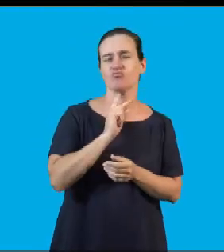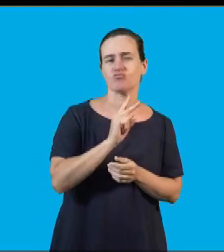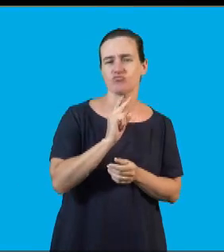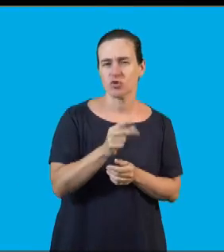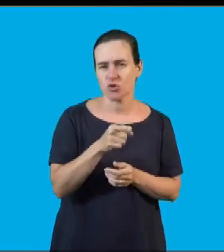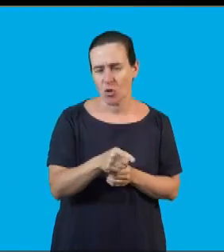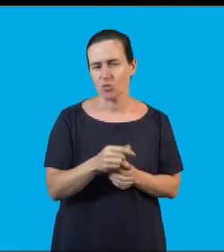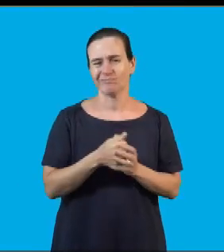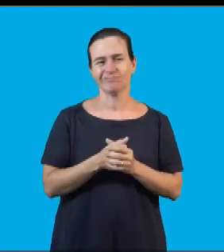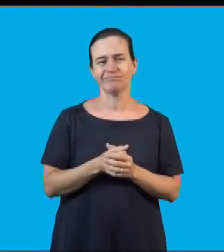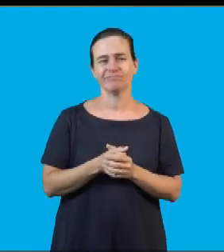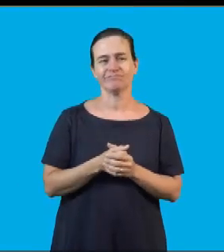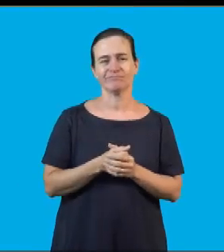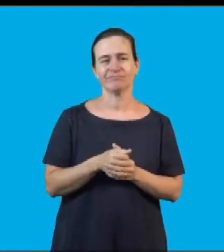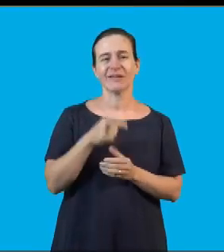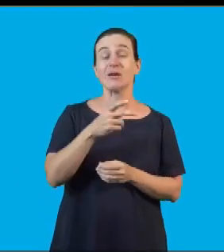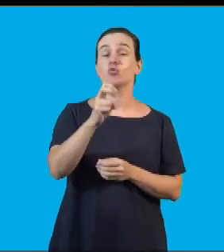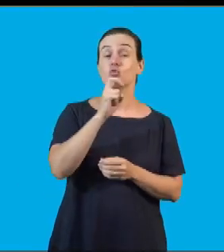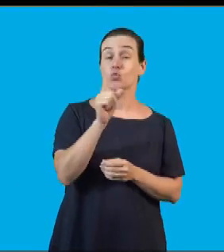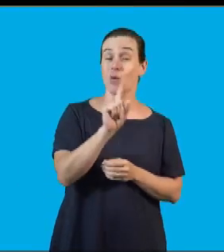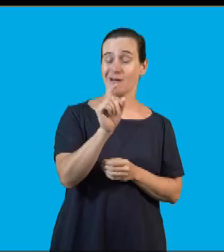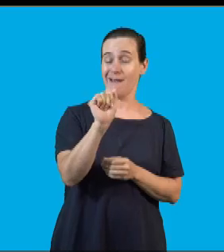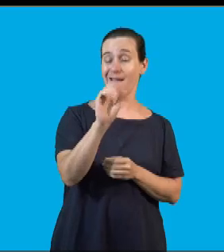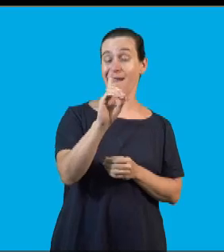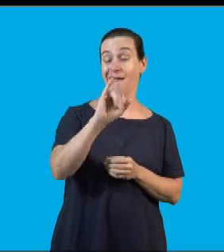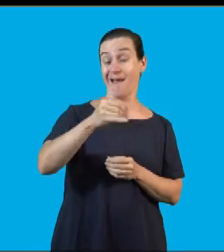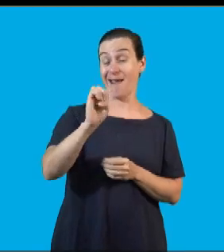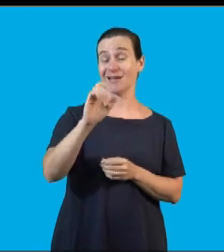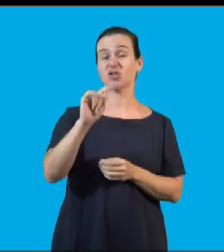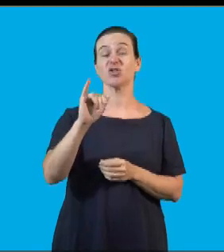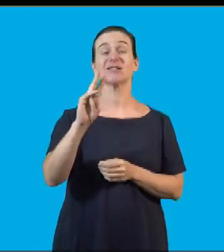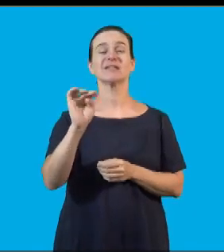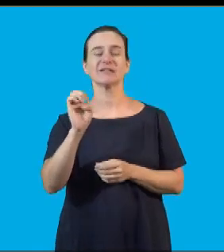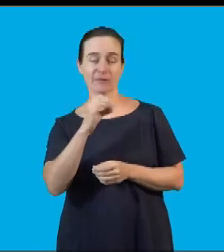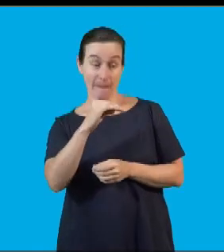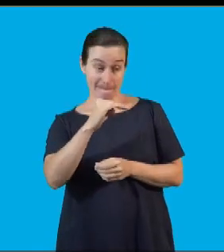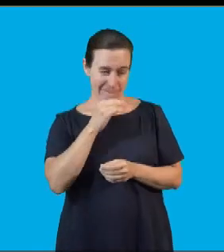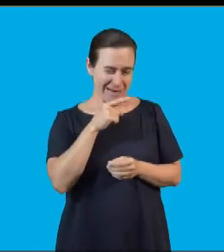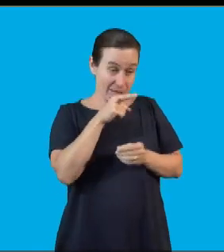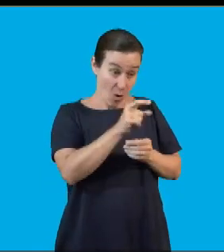tone, and tone is described by using adjectives.